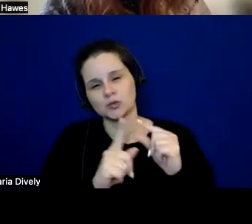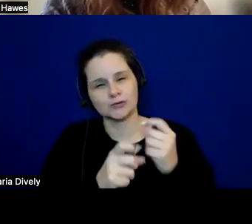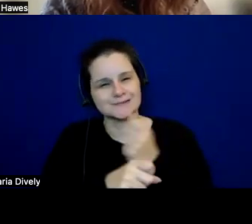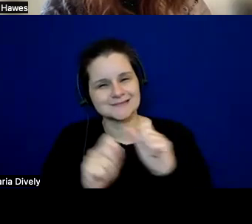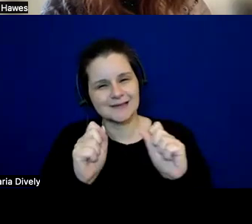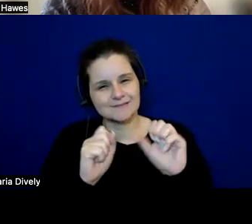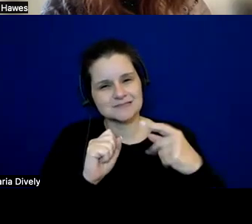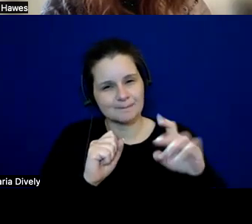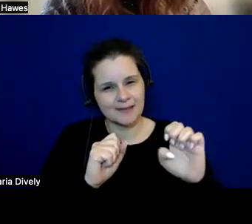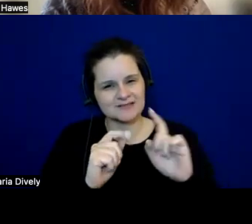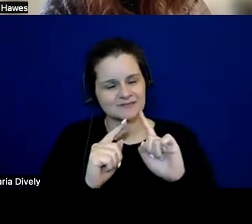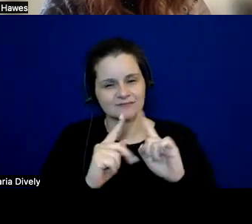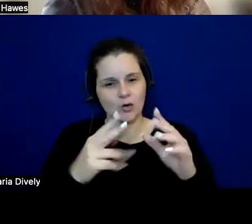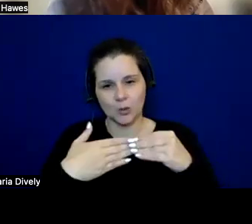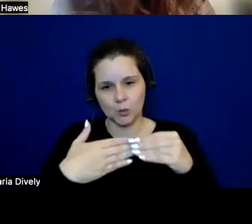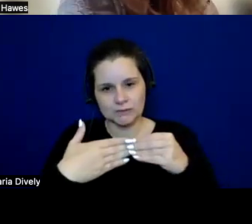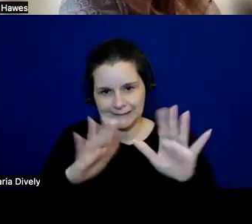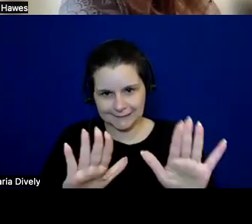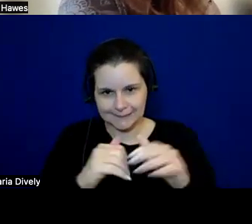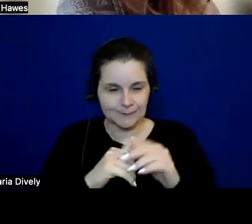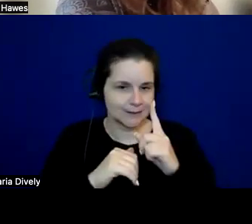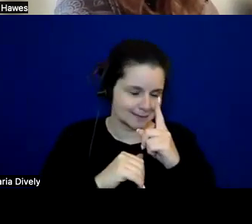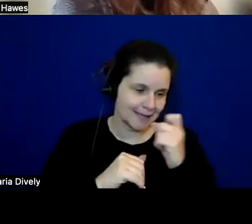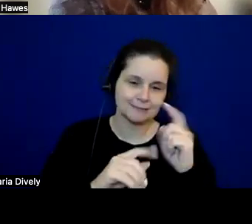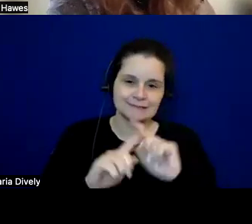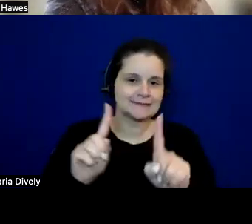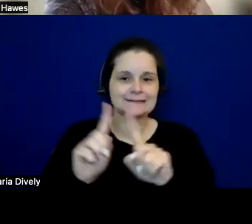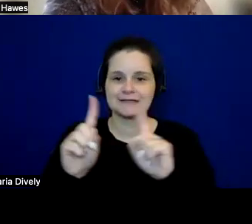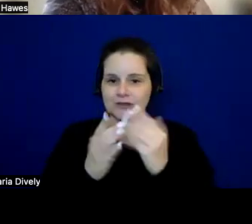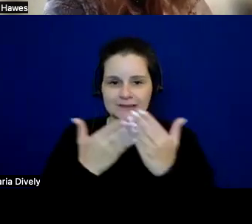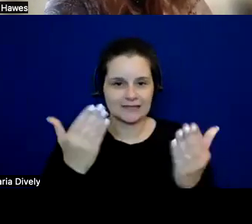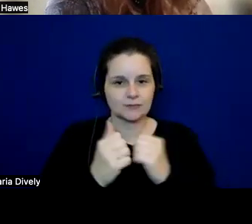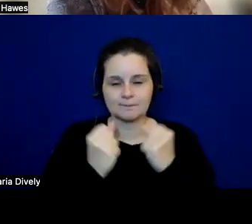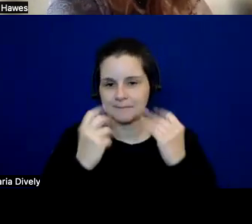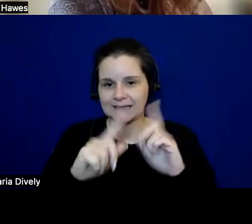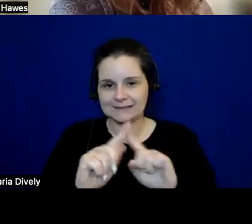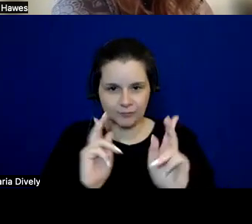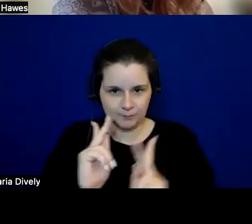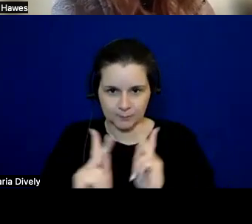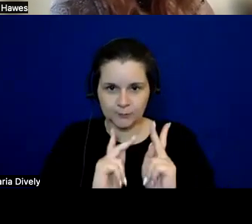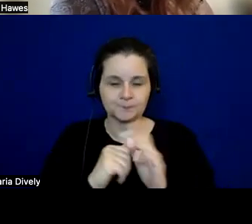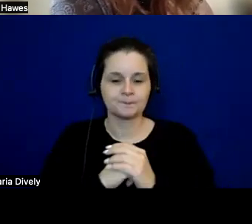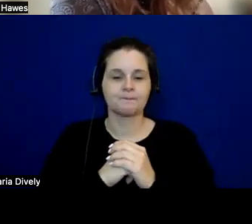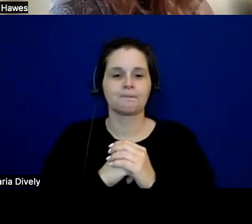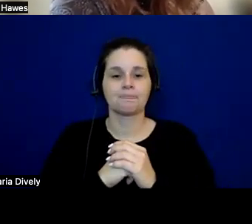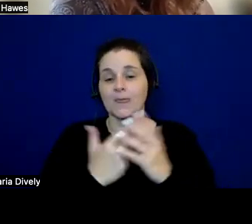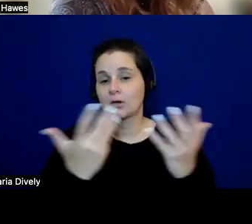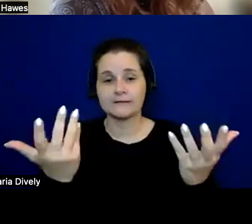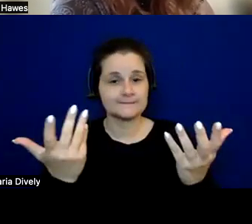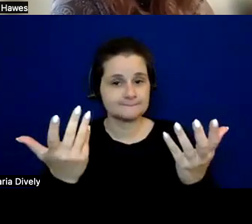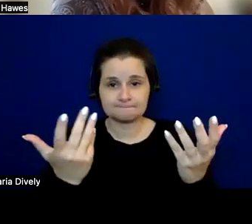very loosely, right? Because that can look like a lot of different things for a lot of different people. Even like